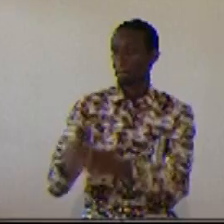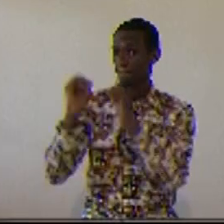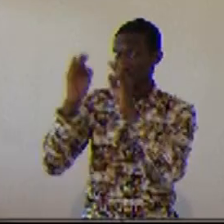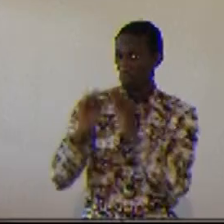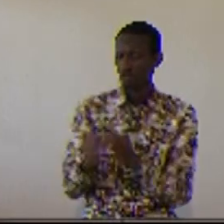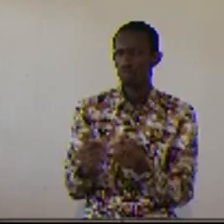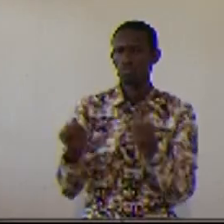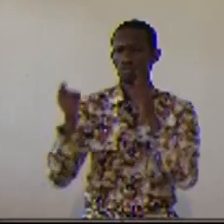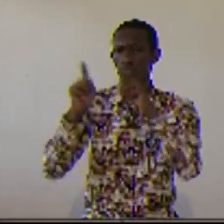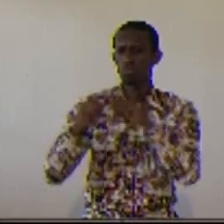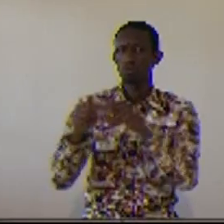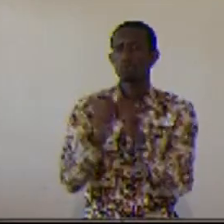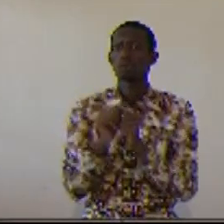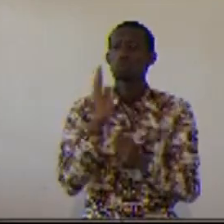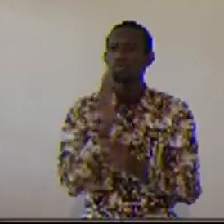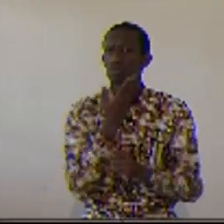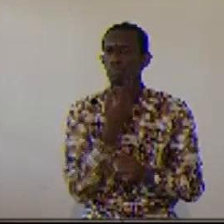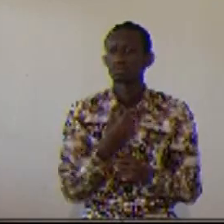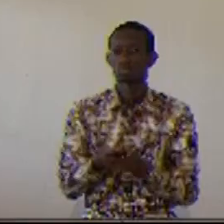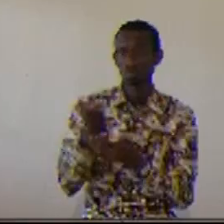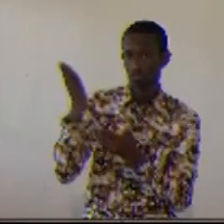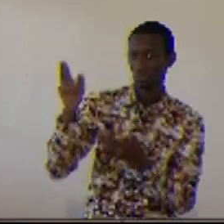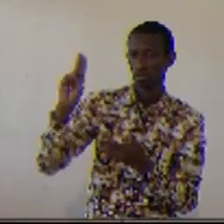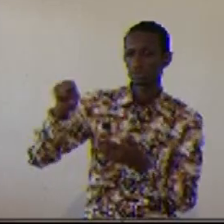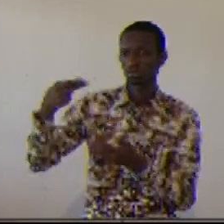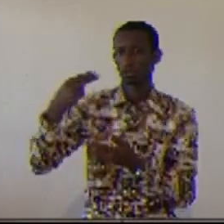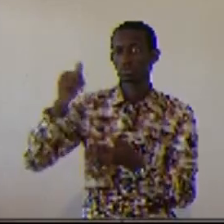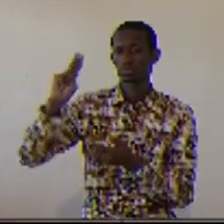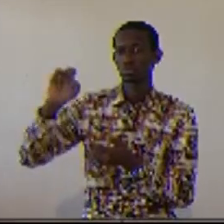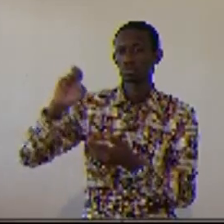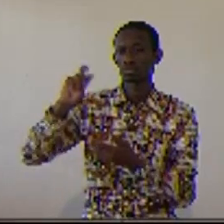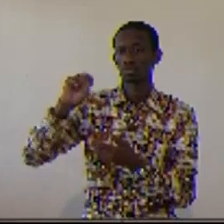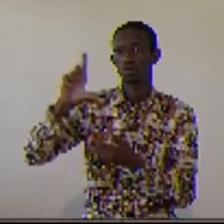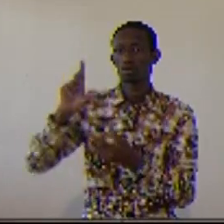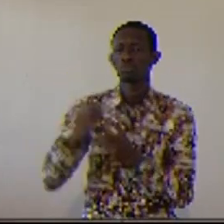water, this is phenol,